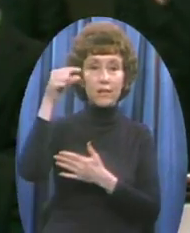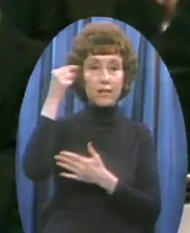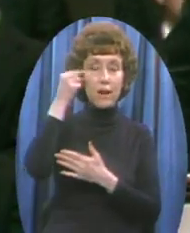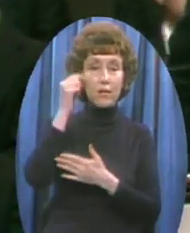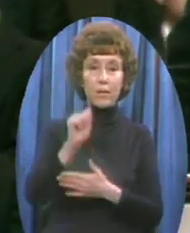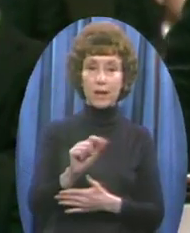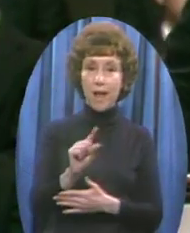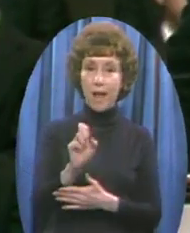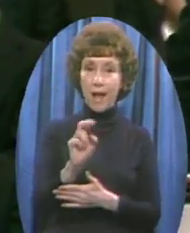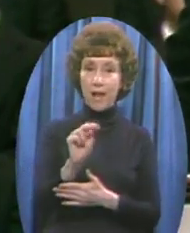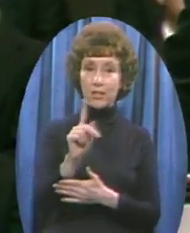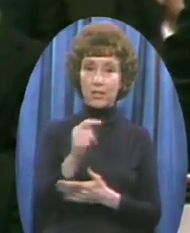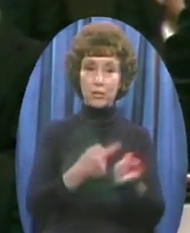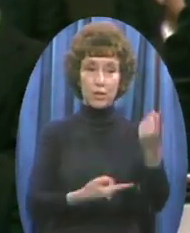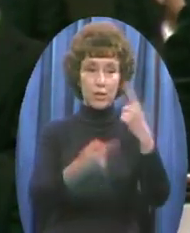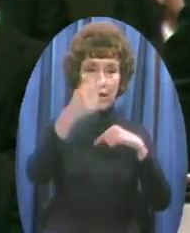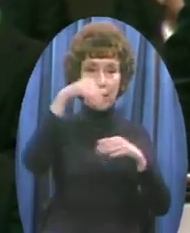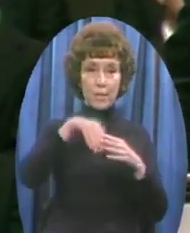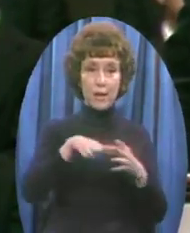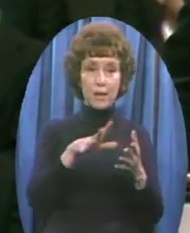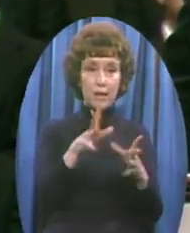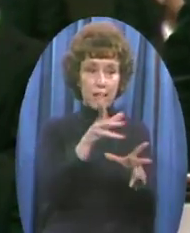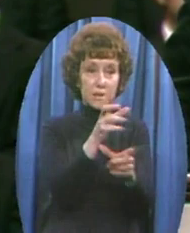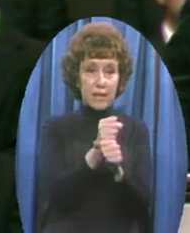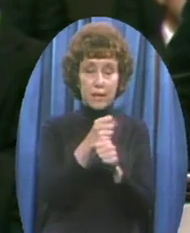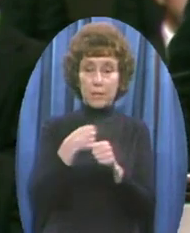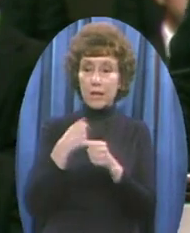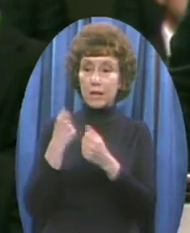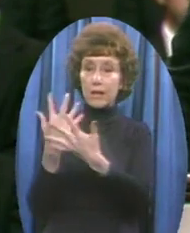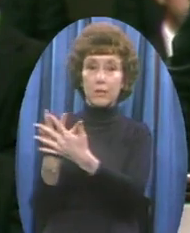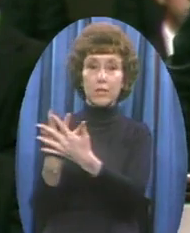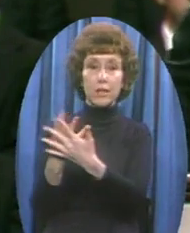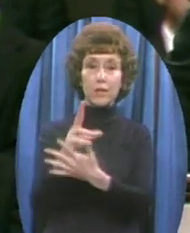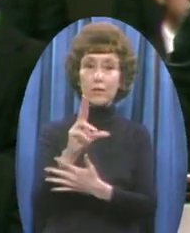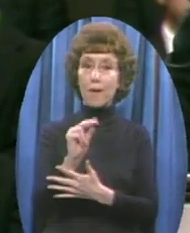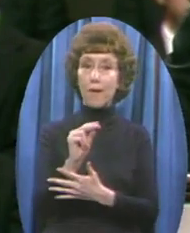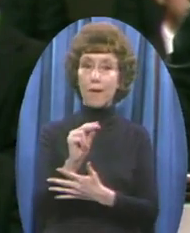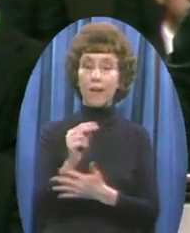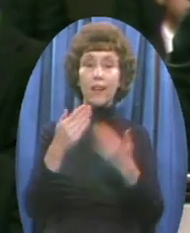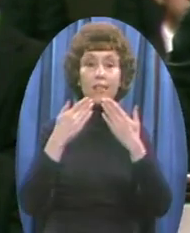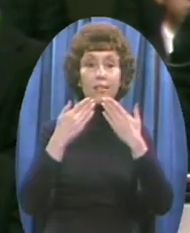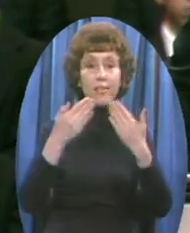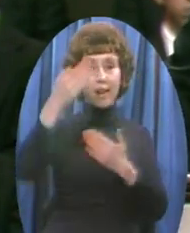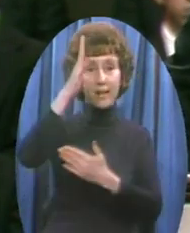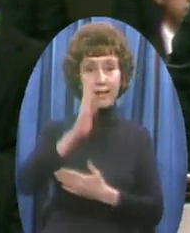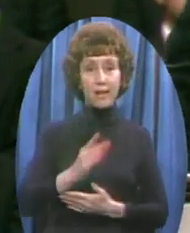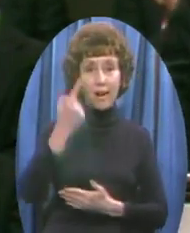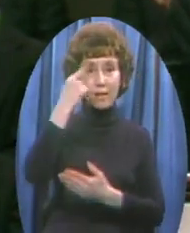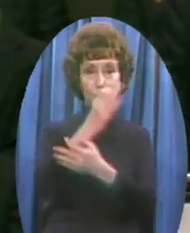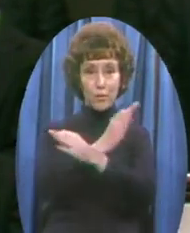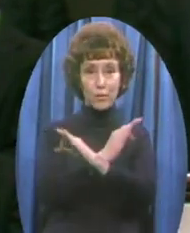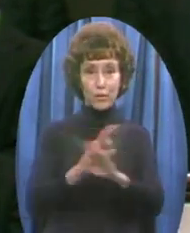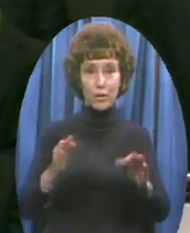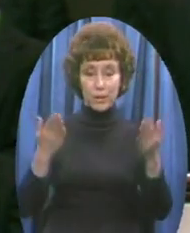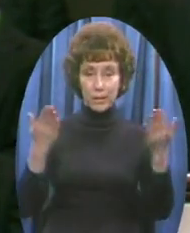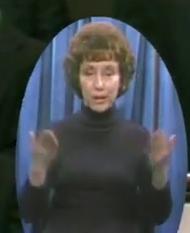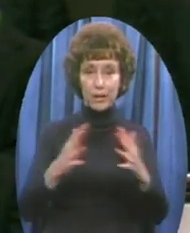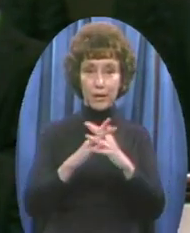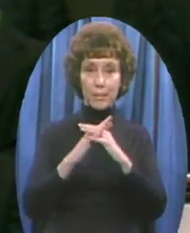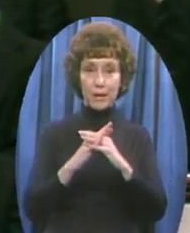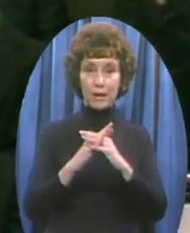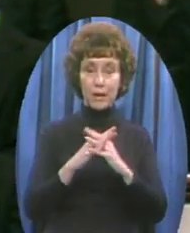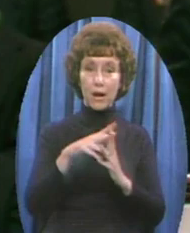door and take me away. Thank God for freedom. Well, Paul was